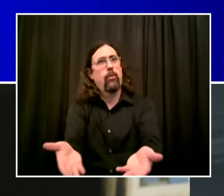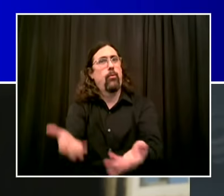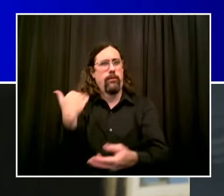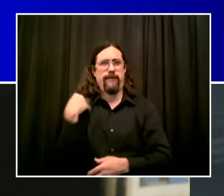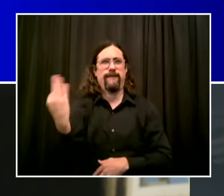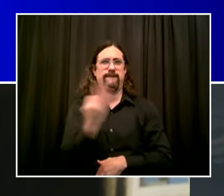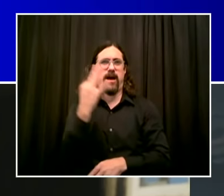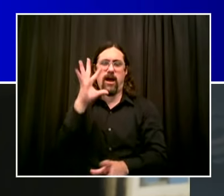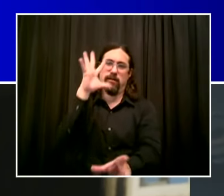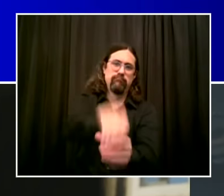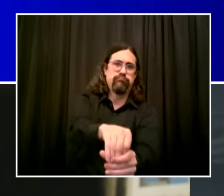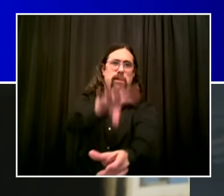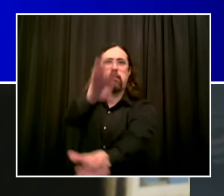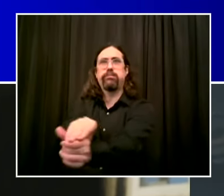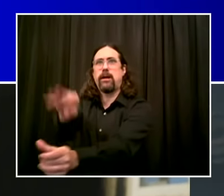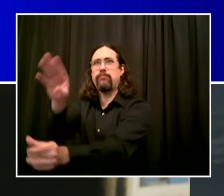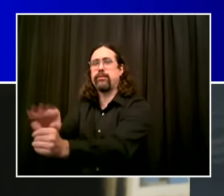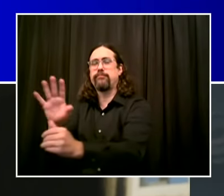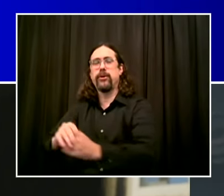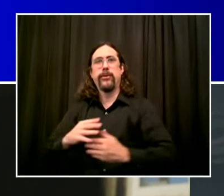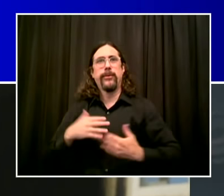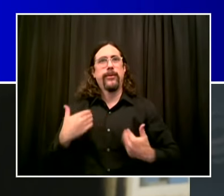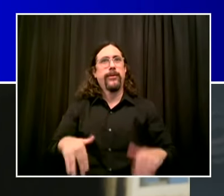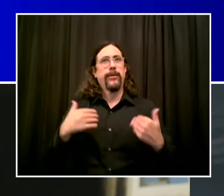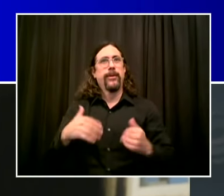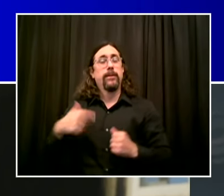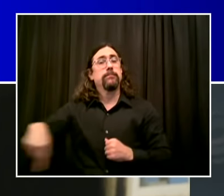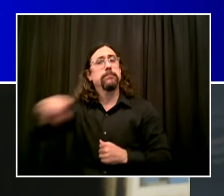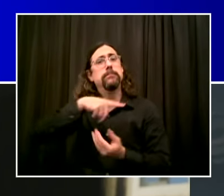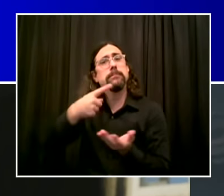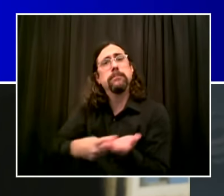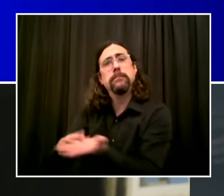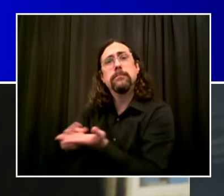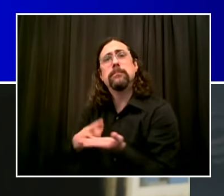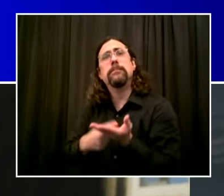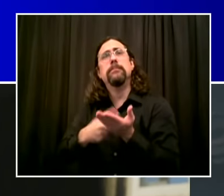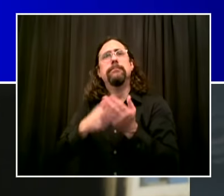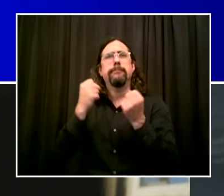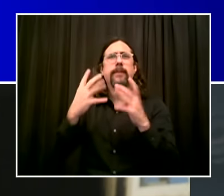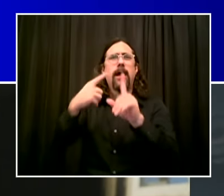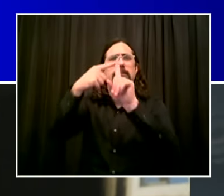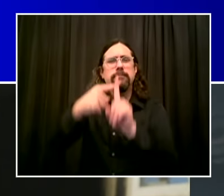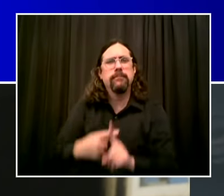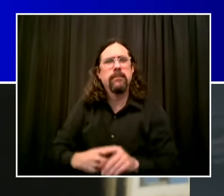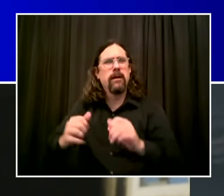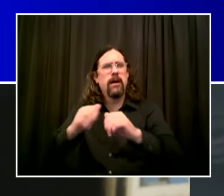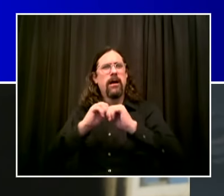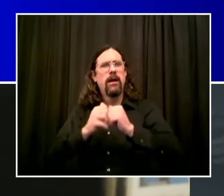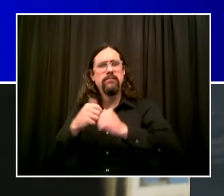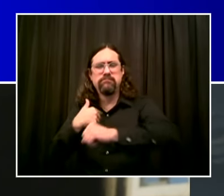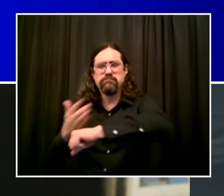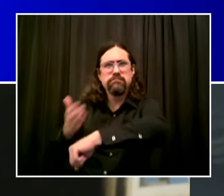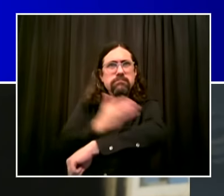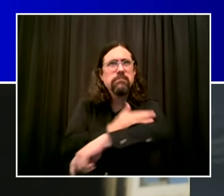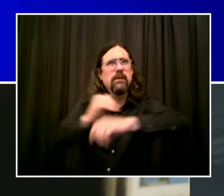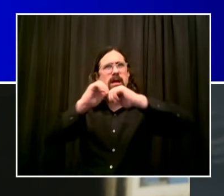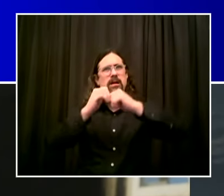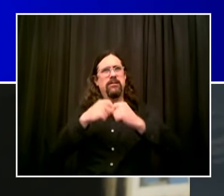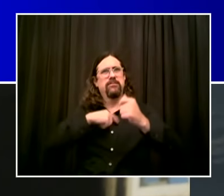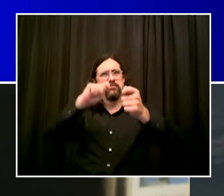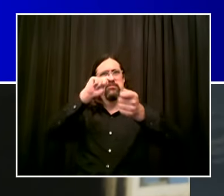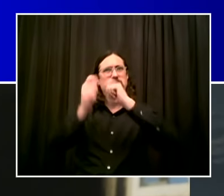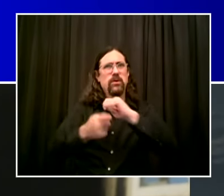their voices. And there were voices of pain, and they talked about some very difficult experiences they had had, including with